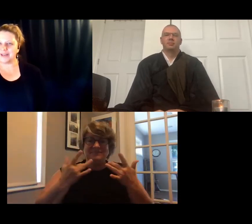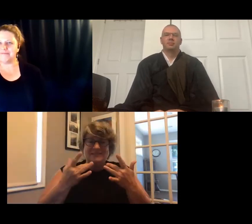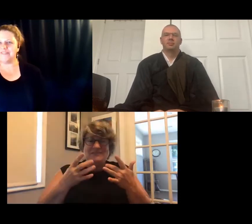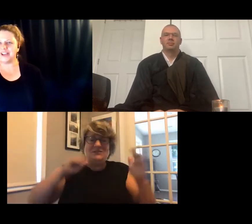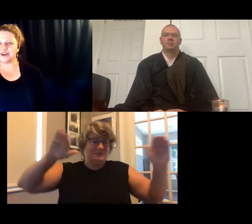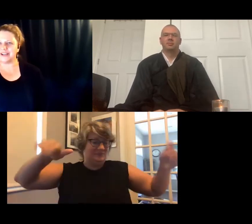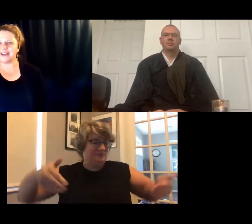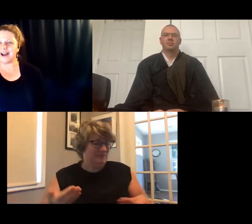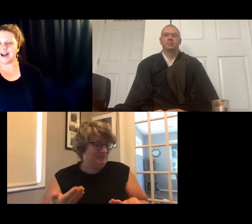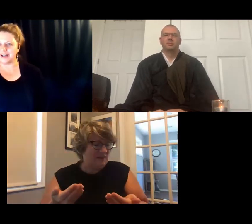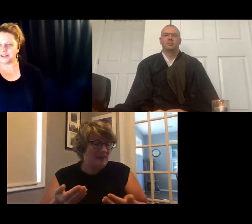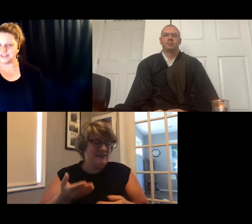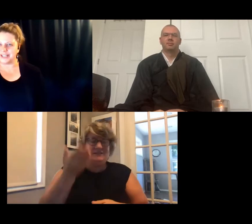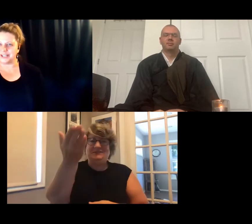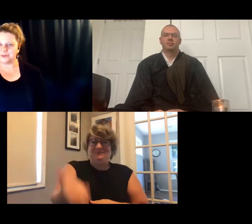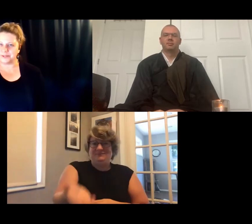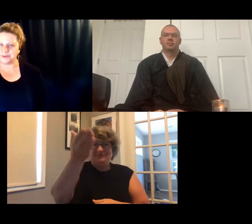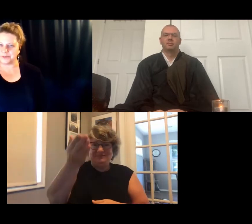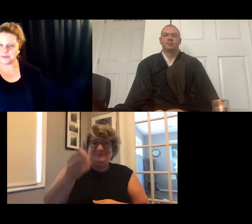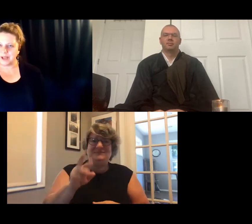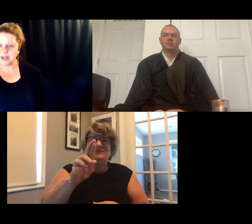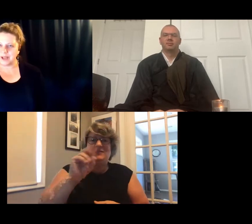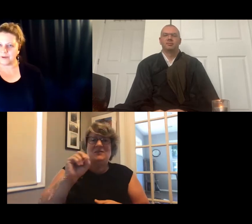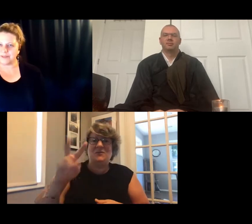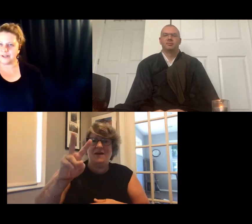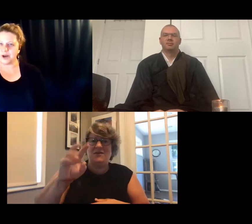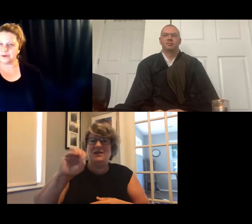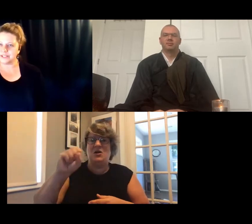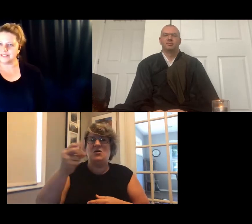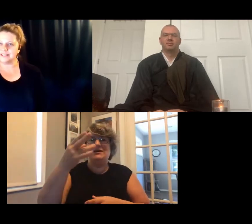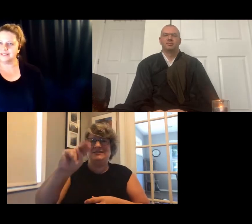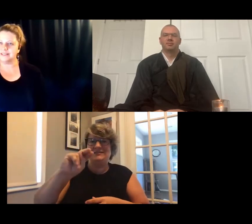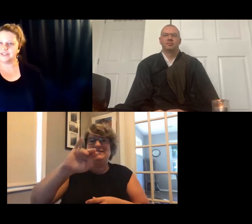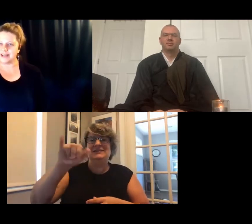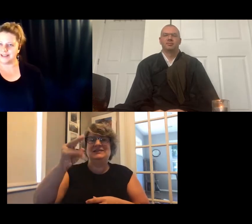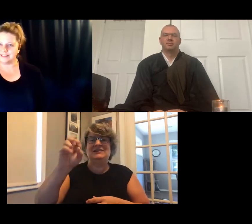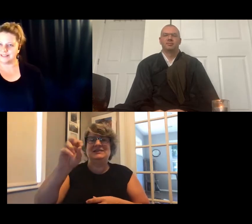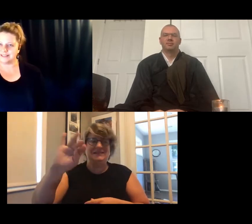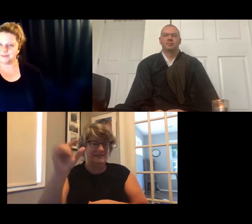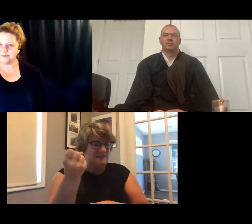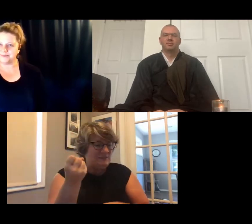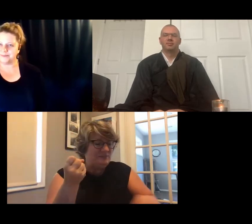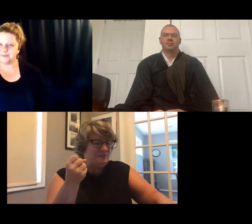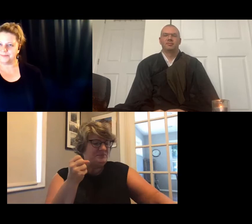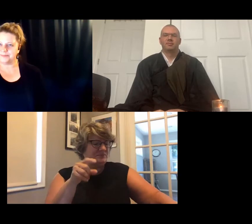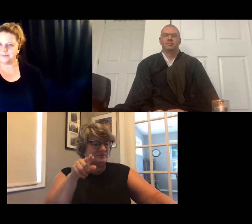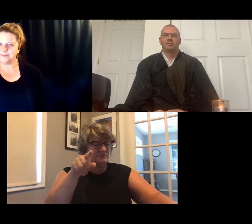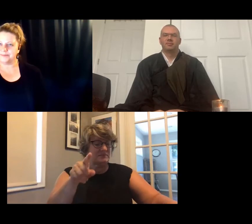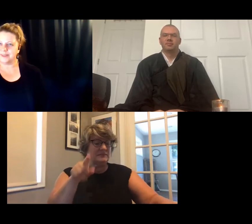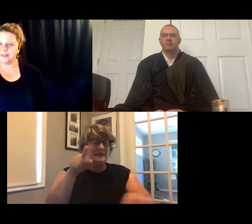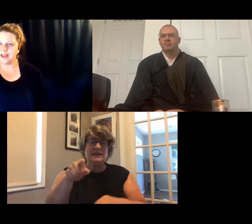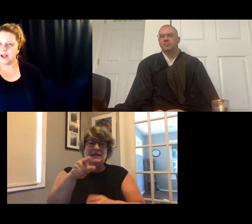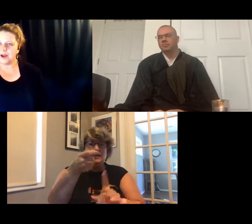I am very honored to introduce Reverend Ōshin Jennings.